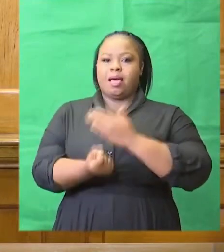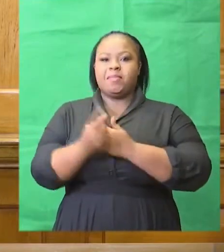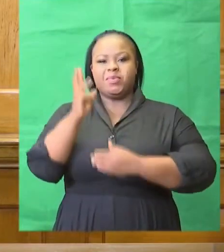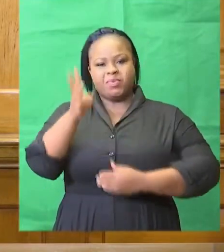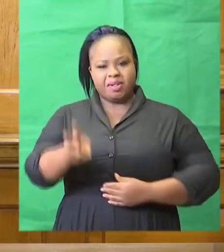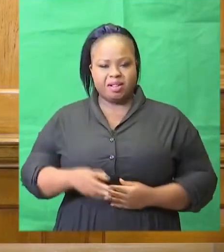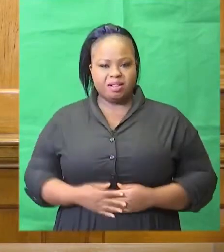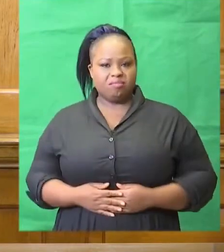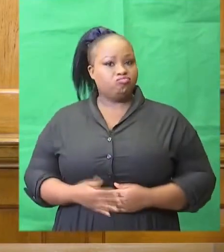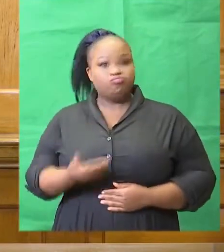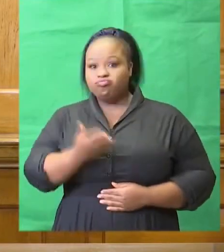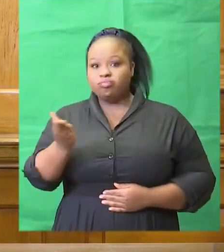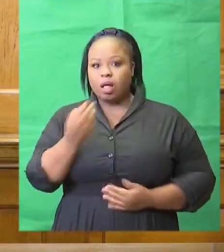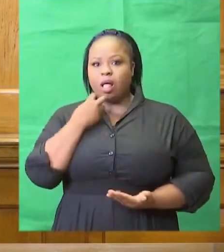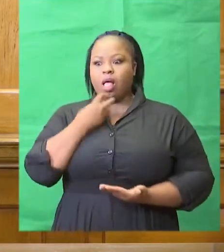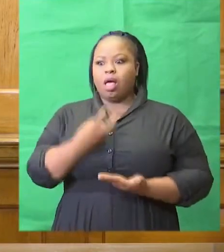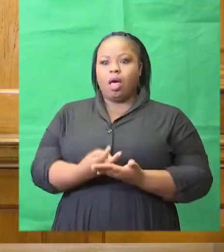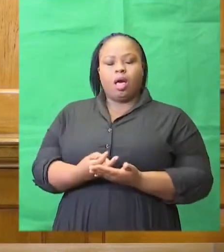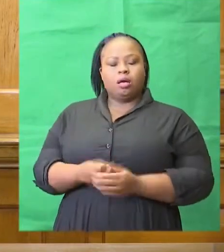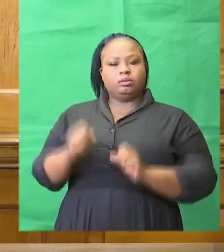This should not come as a surprise.